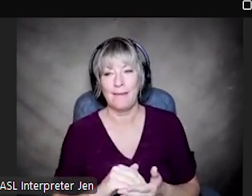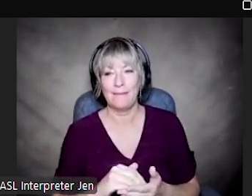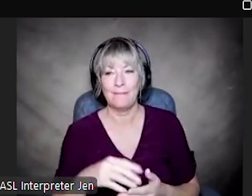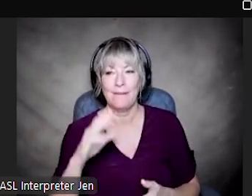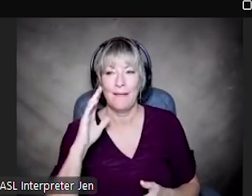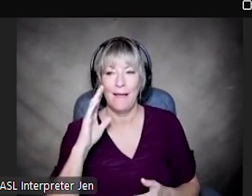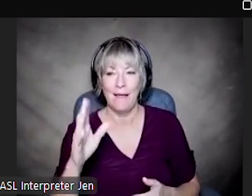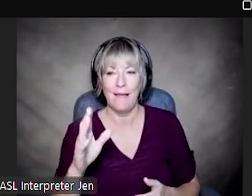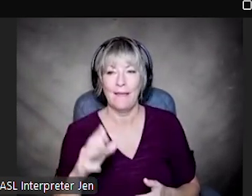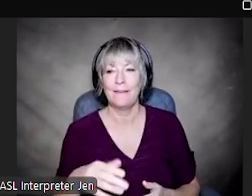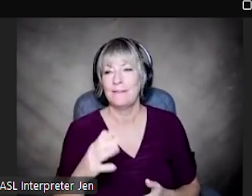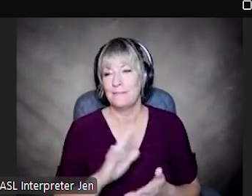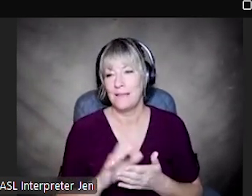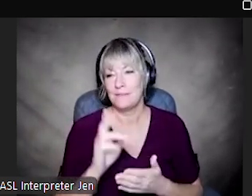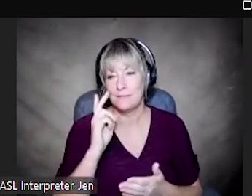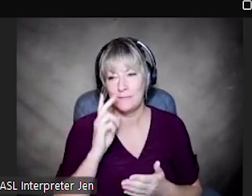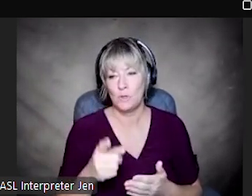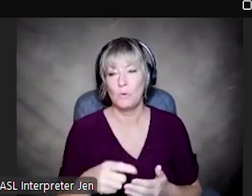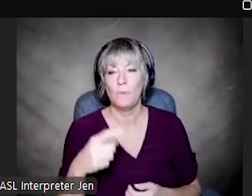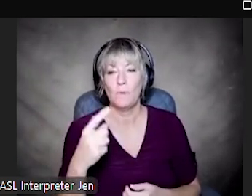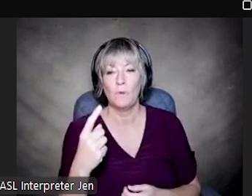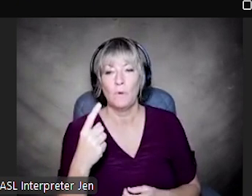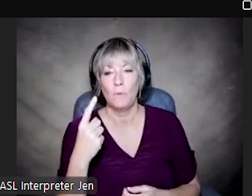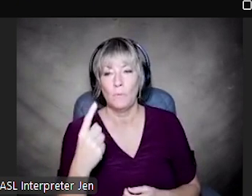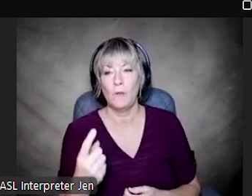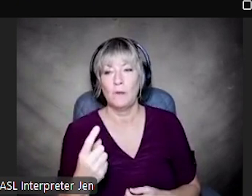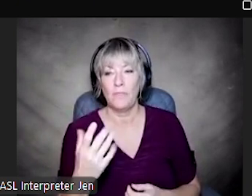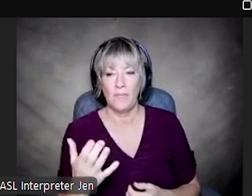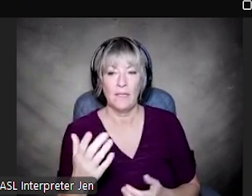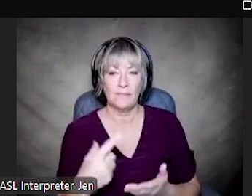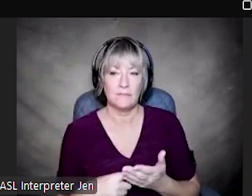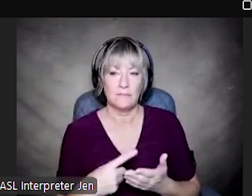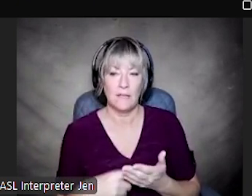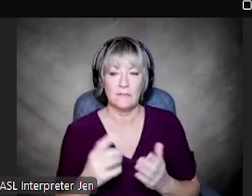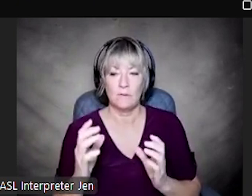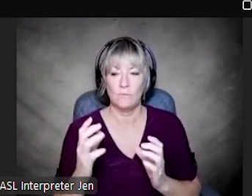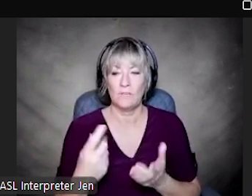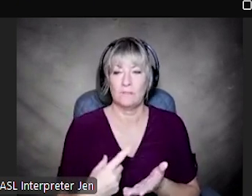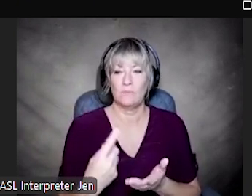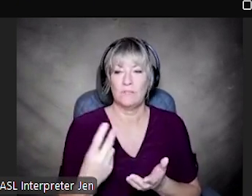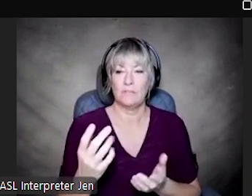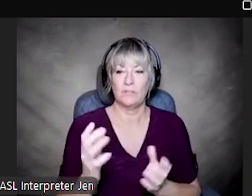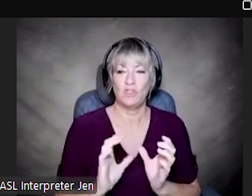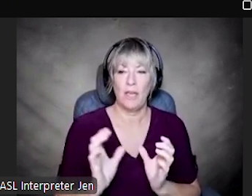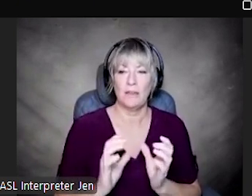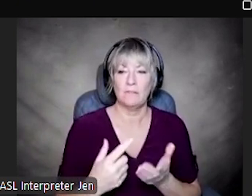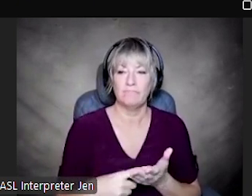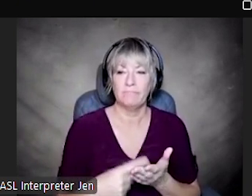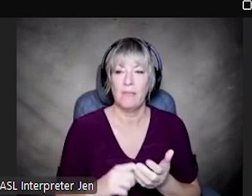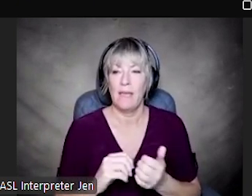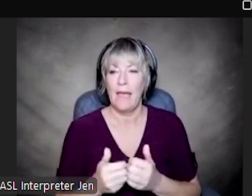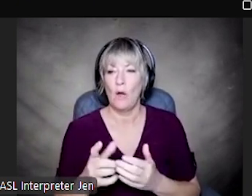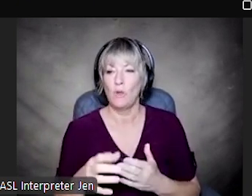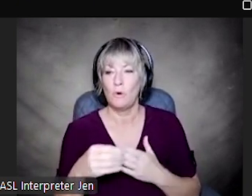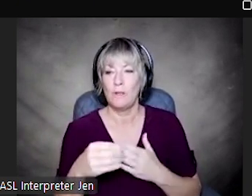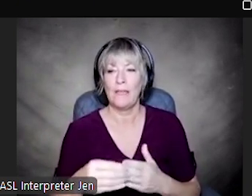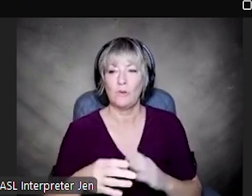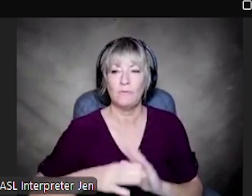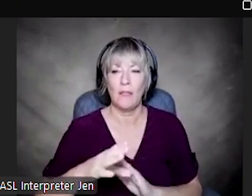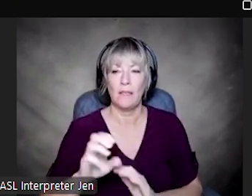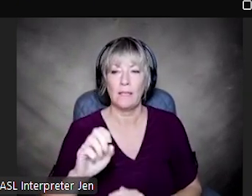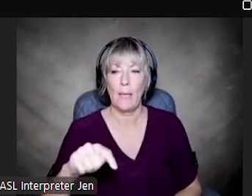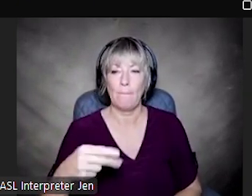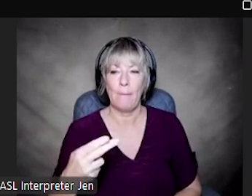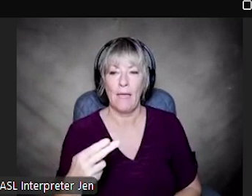Hi, so nice to see you. So in our discussion, we chatted about how you were led to developing